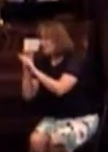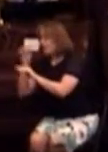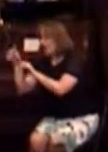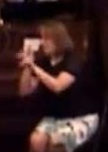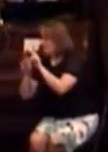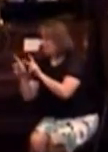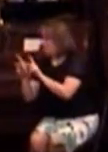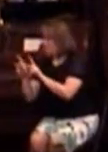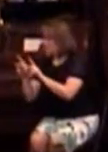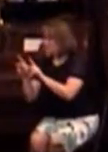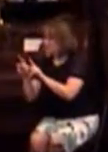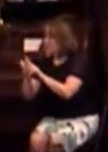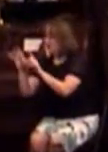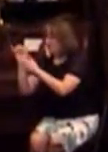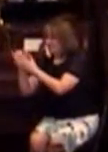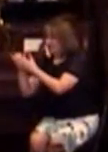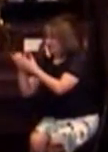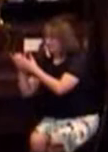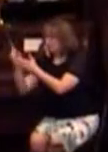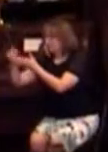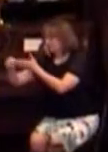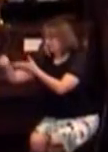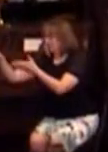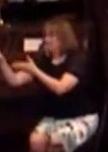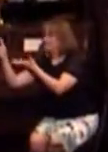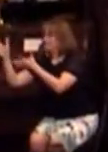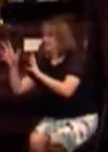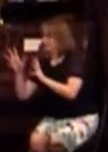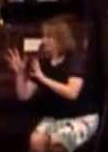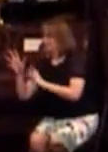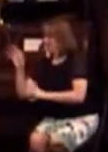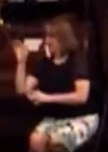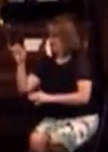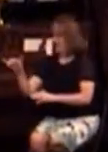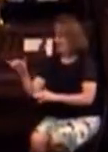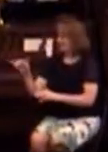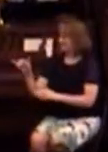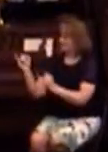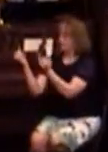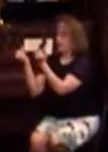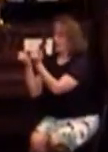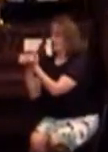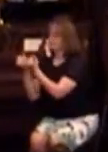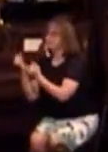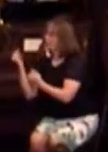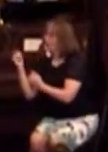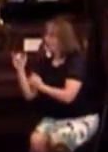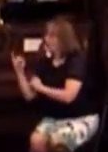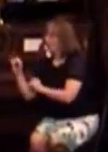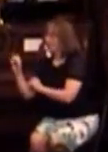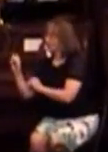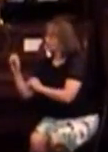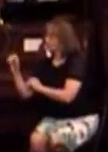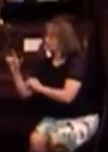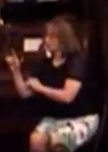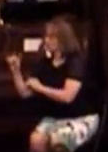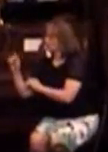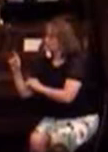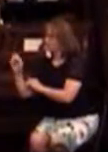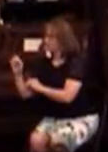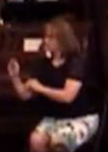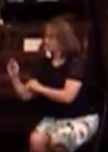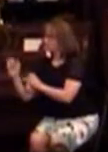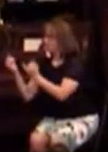box? Solitaire goes in that box, right? That's what goes there. Solitaire goes there.